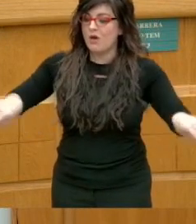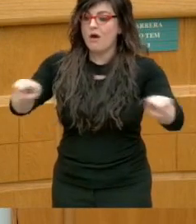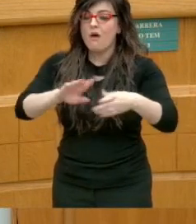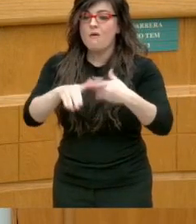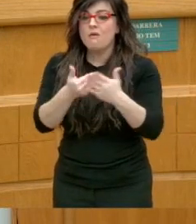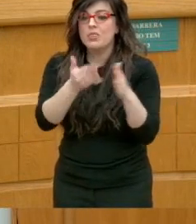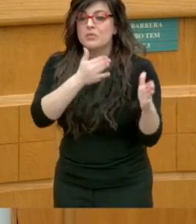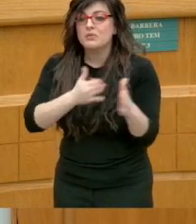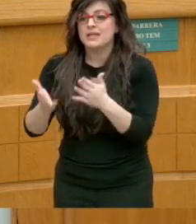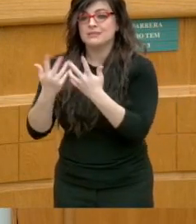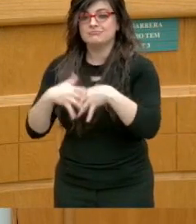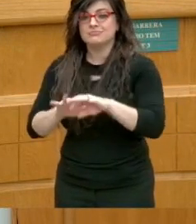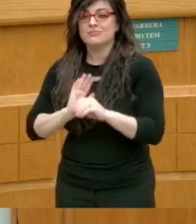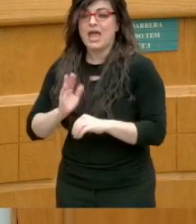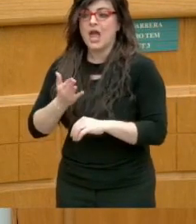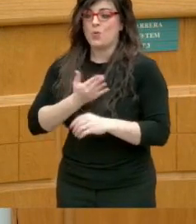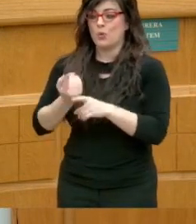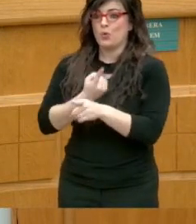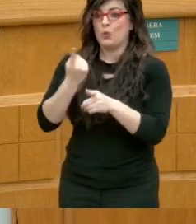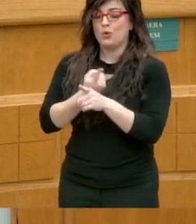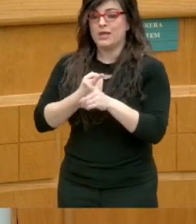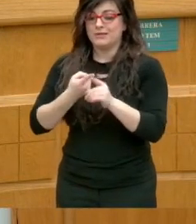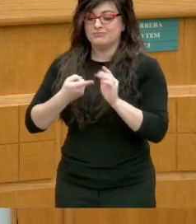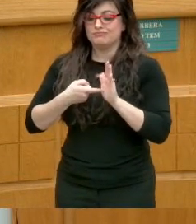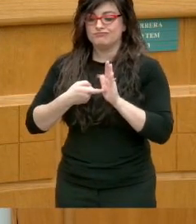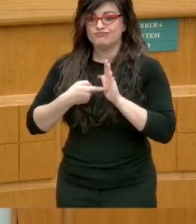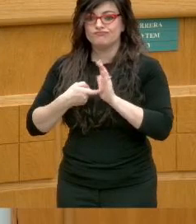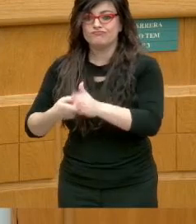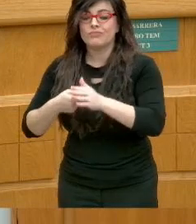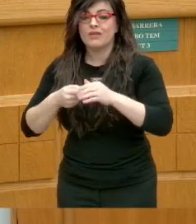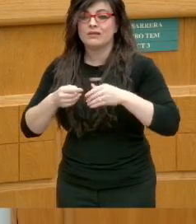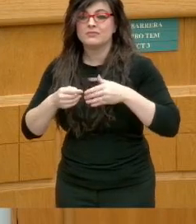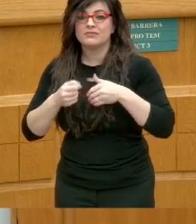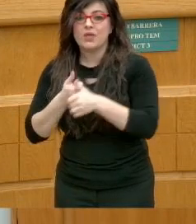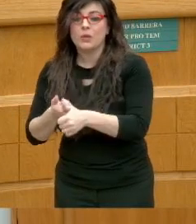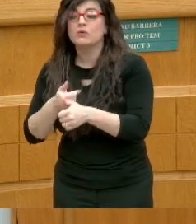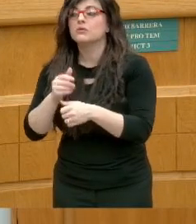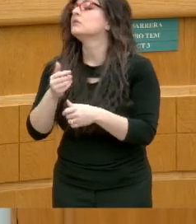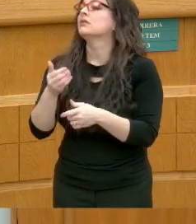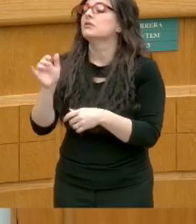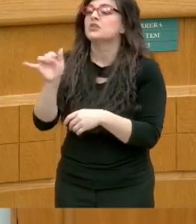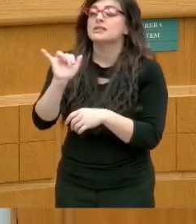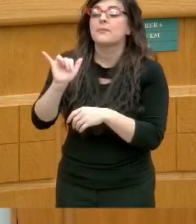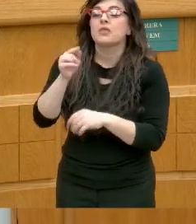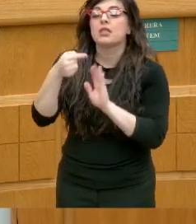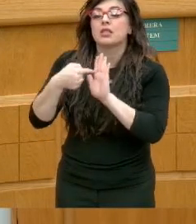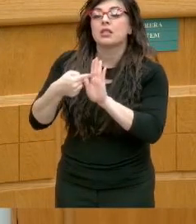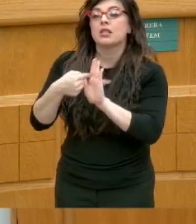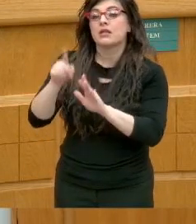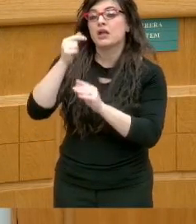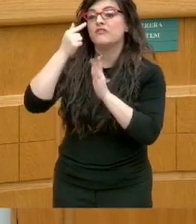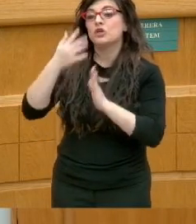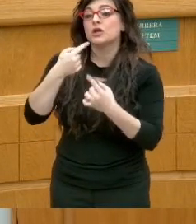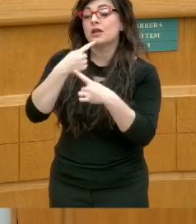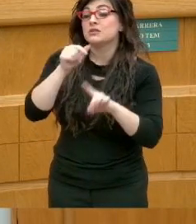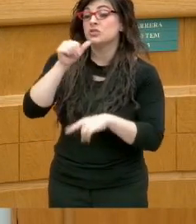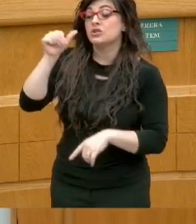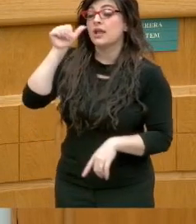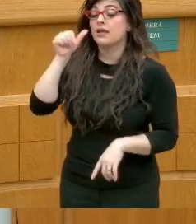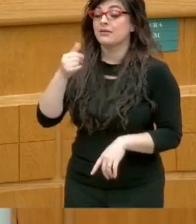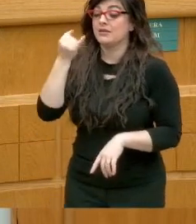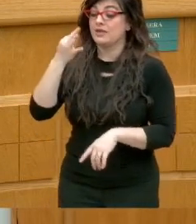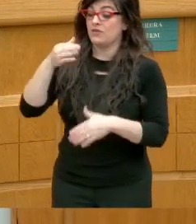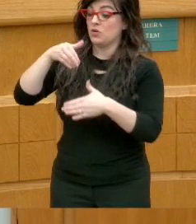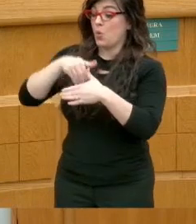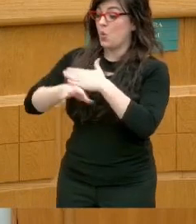includes following some of the recommendations from the governor of yesterday, to include when you walk into a building, there should be either a place for persons to wash